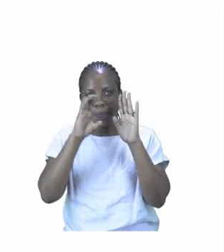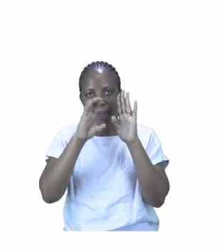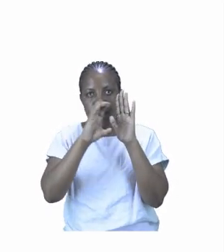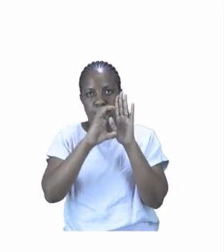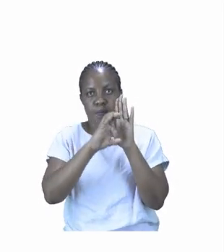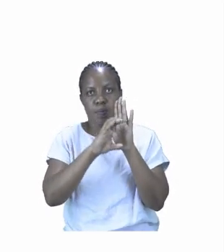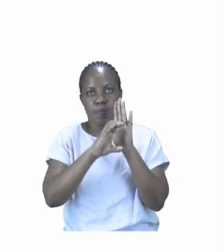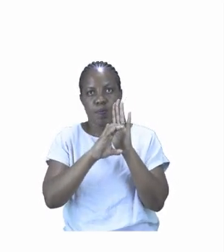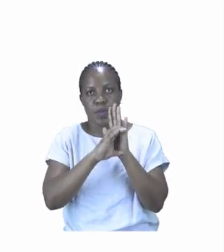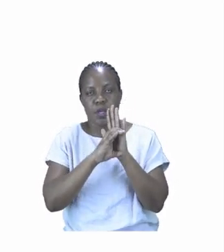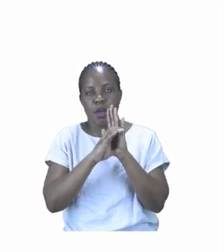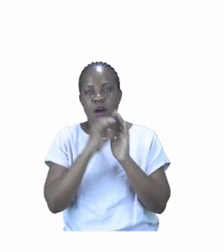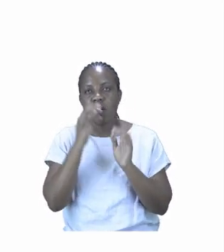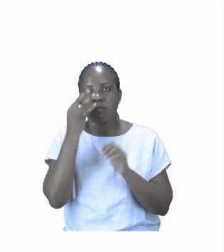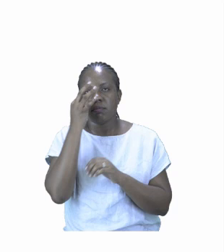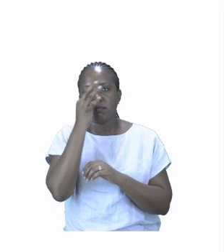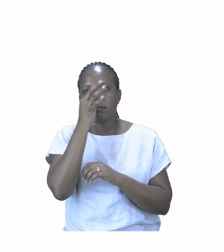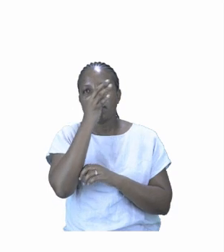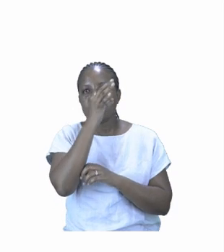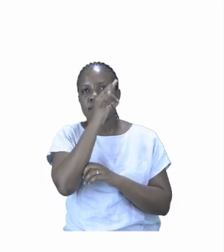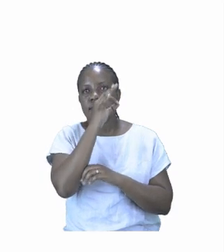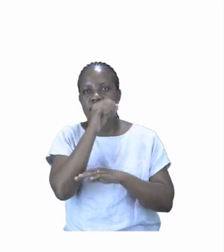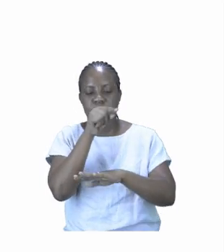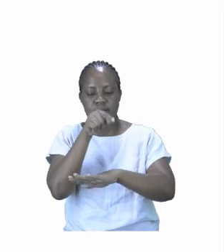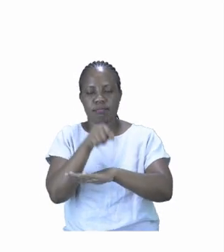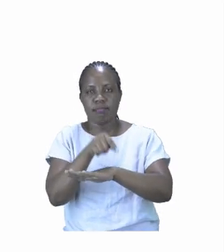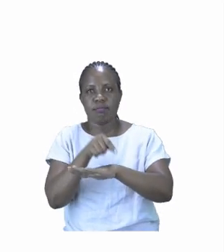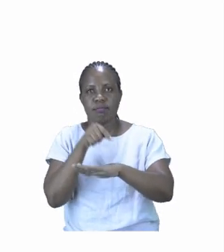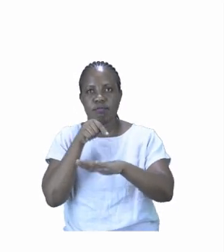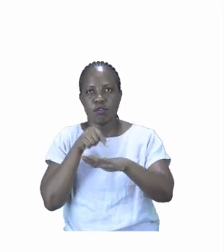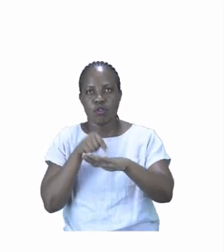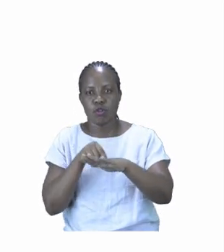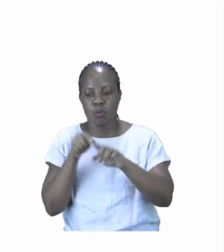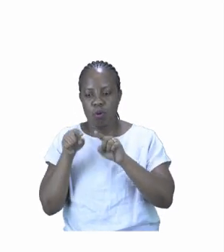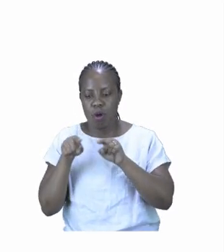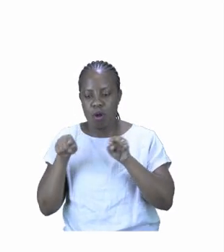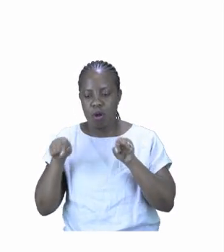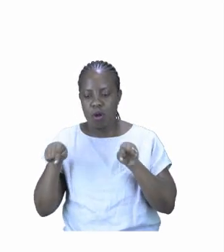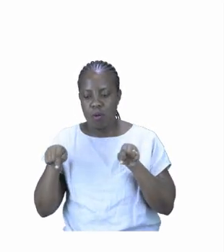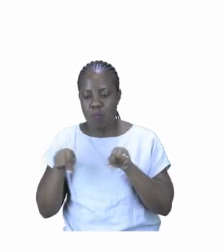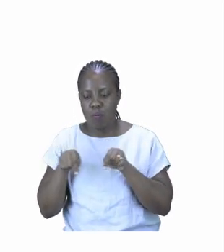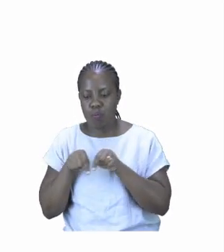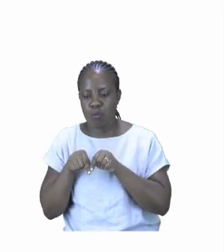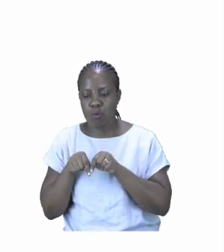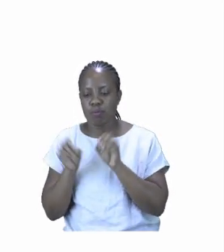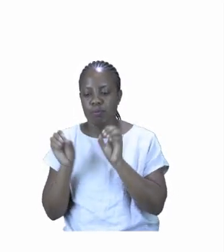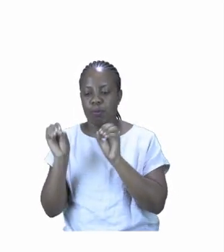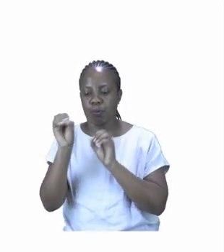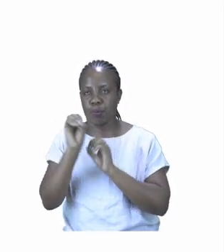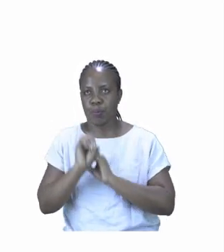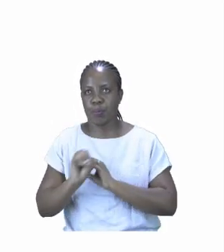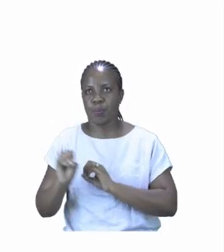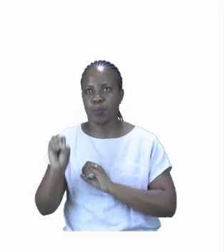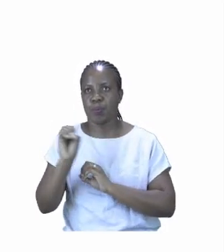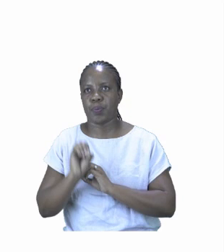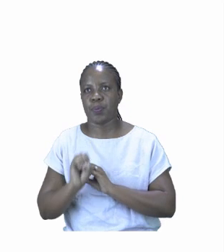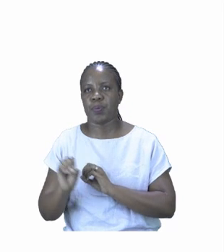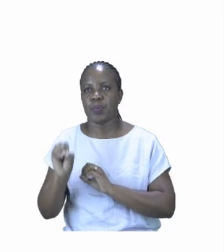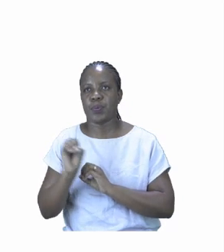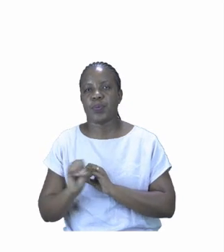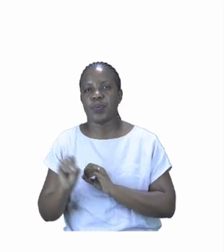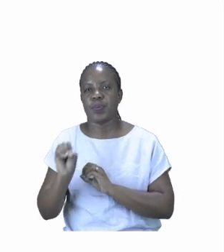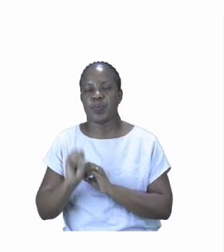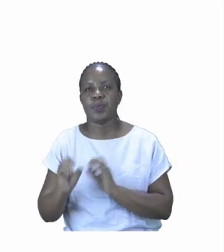boys and girls, and you are going to do an exercise there by drawing